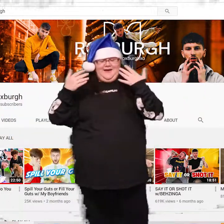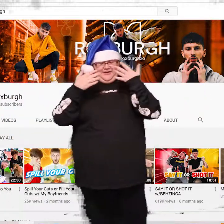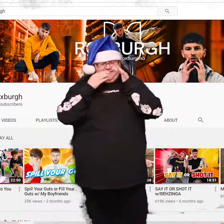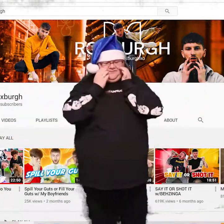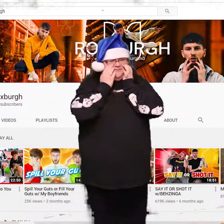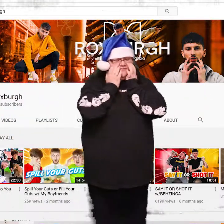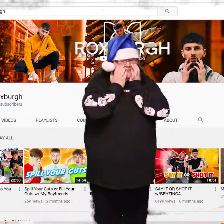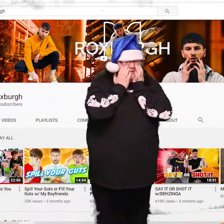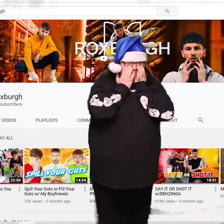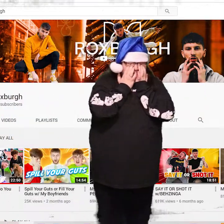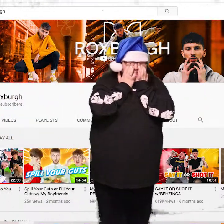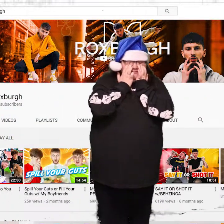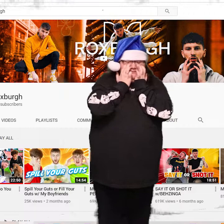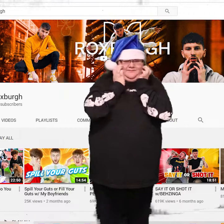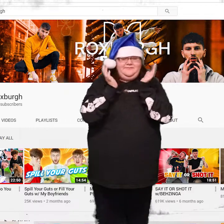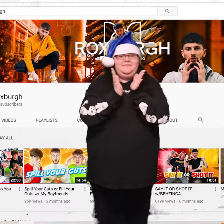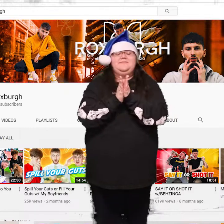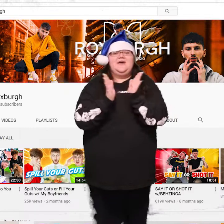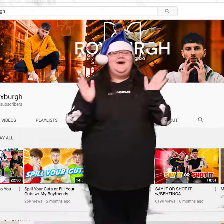Okay,